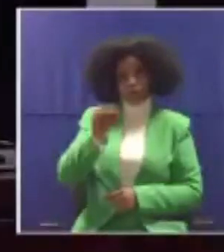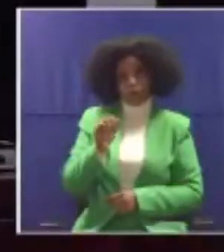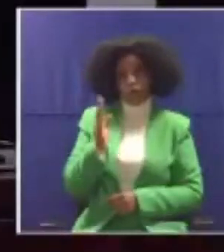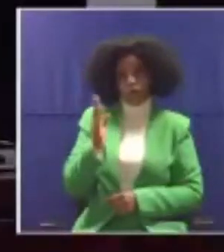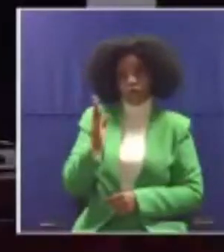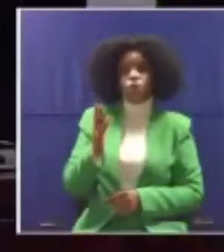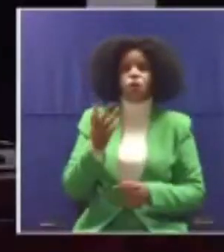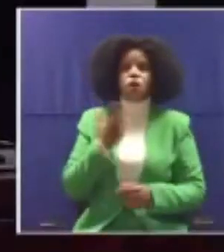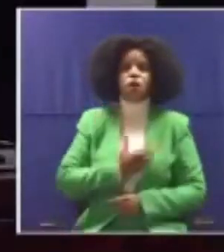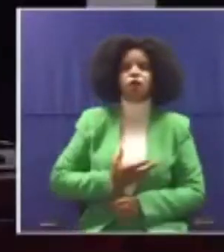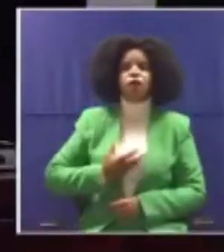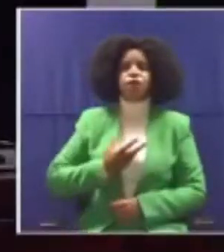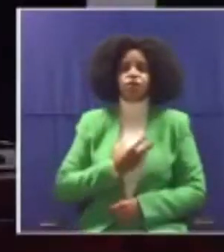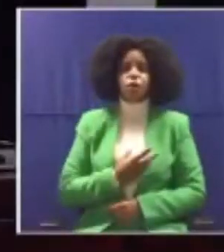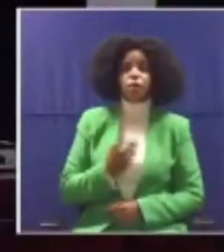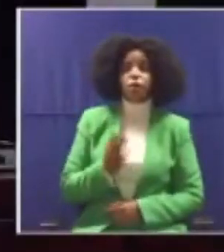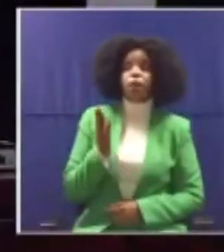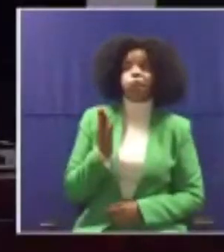We are coming.